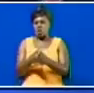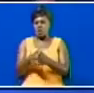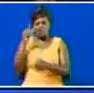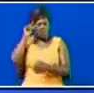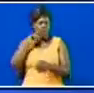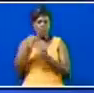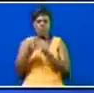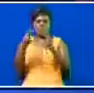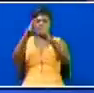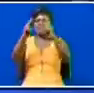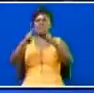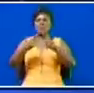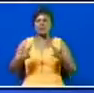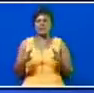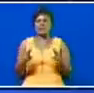compete internationally.